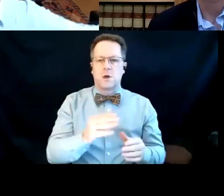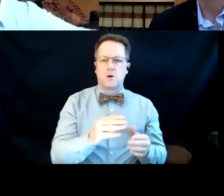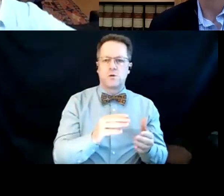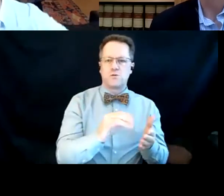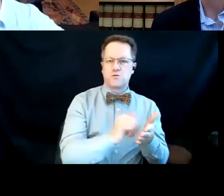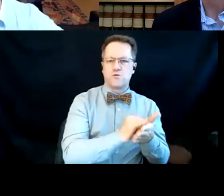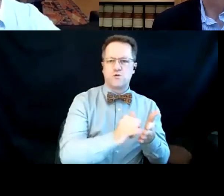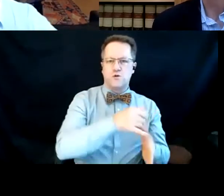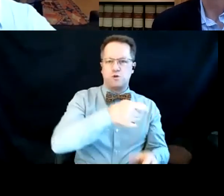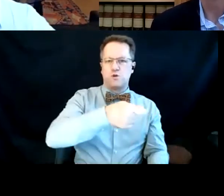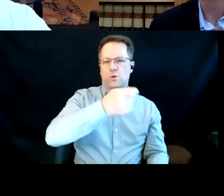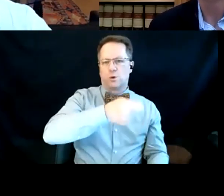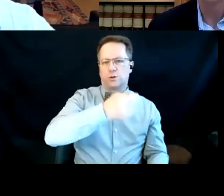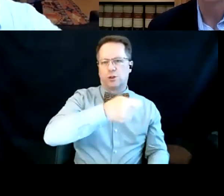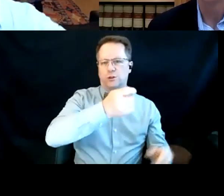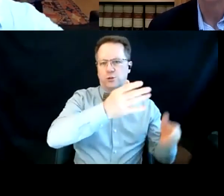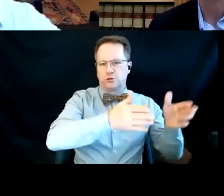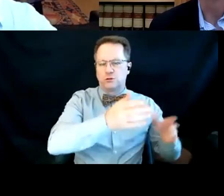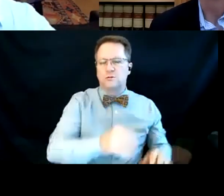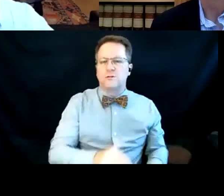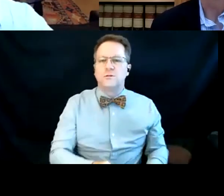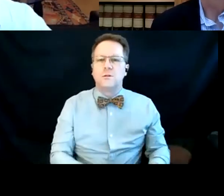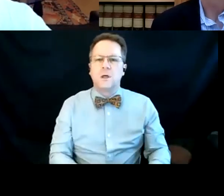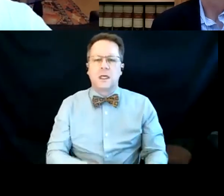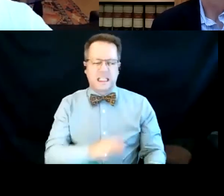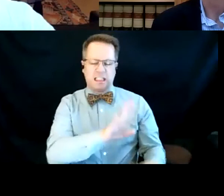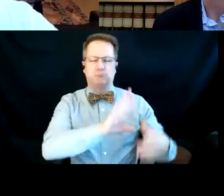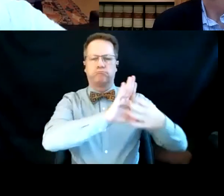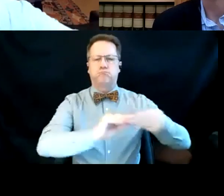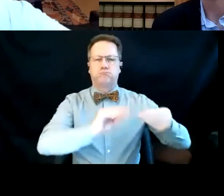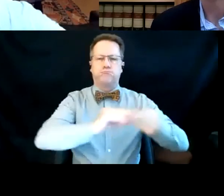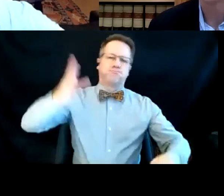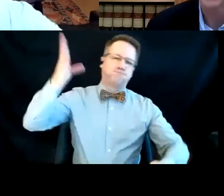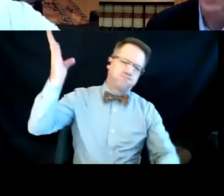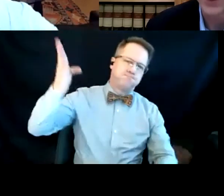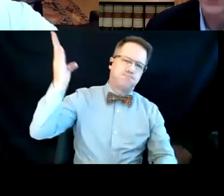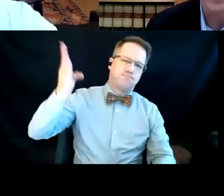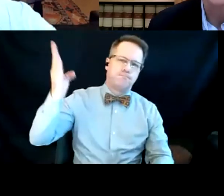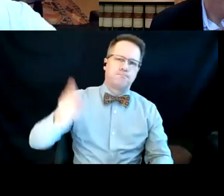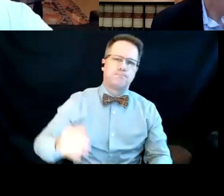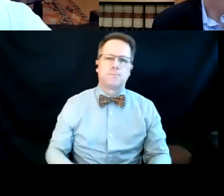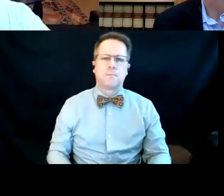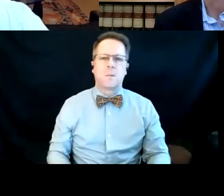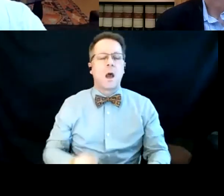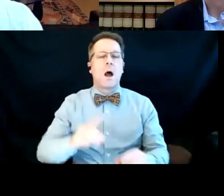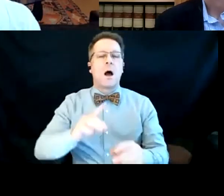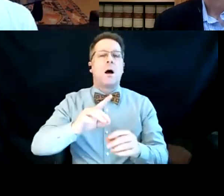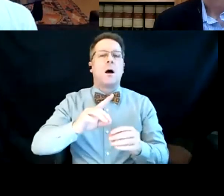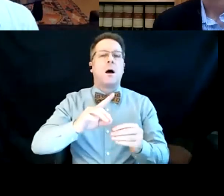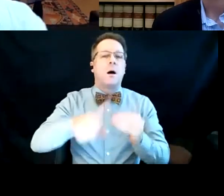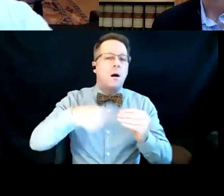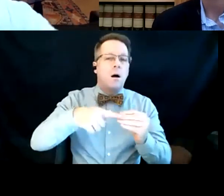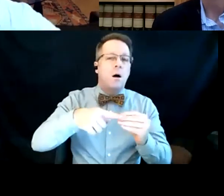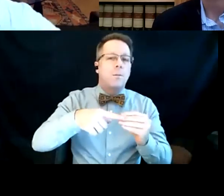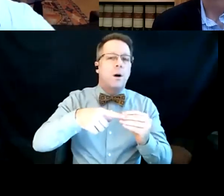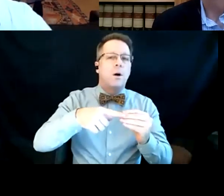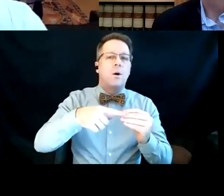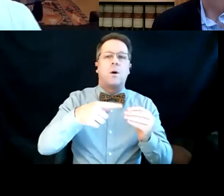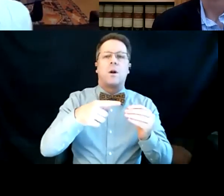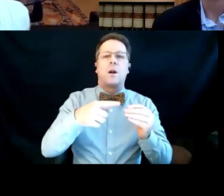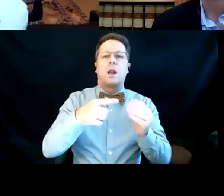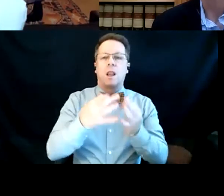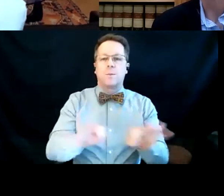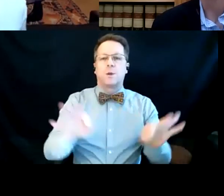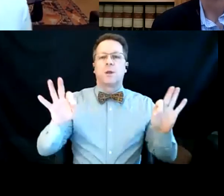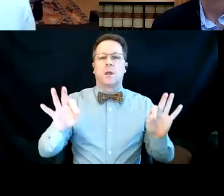and 50s, and he gave a speech on the topic of liberty, and he said, "Liberty lies